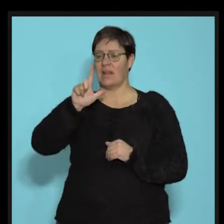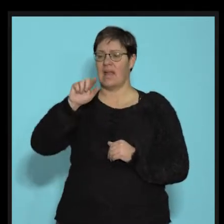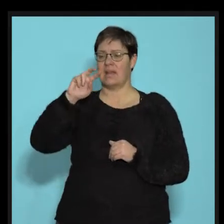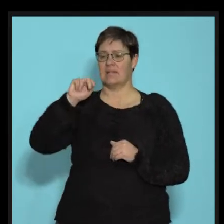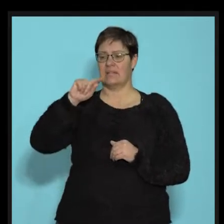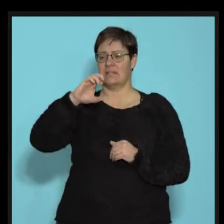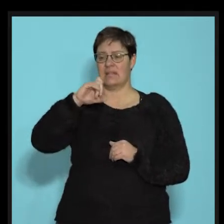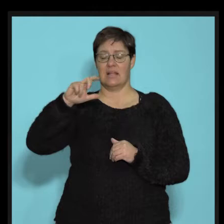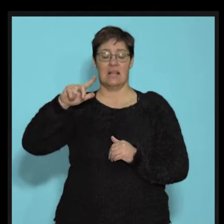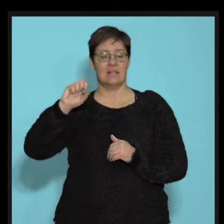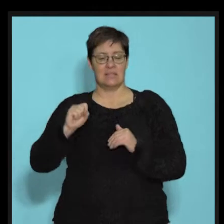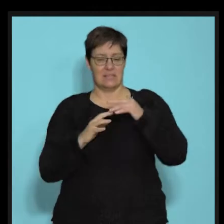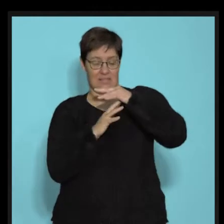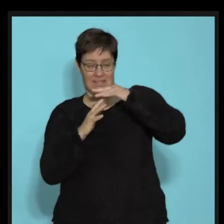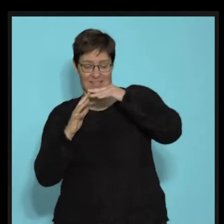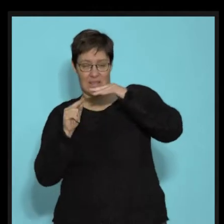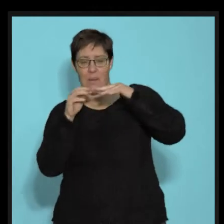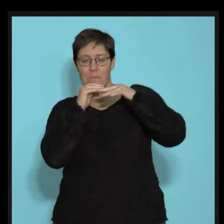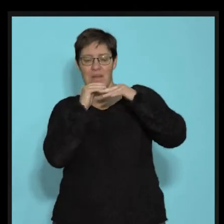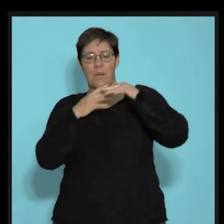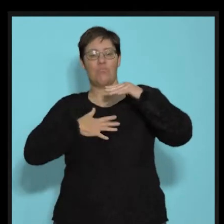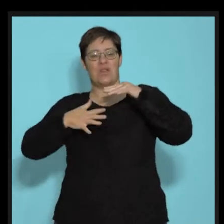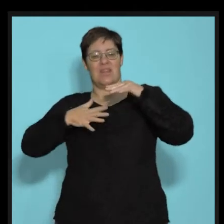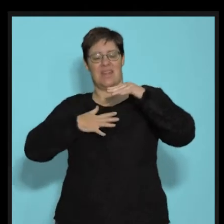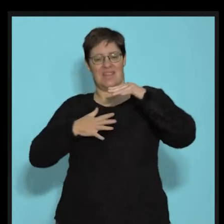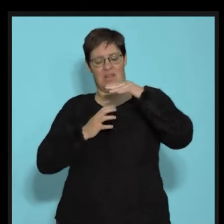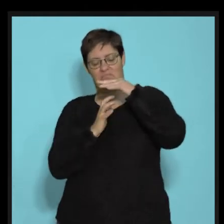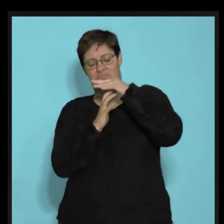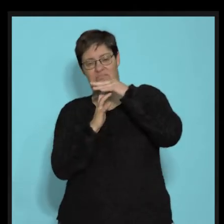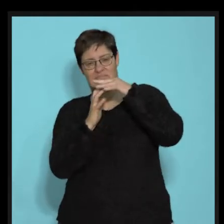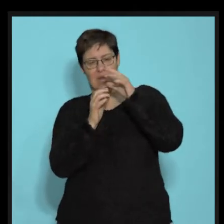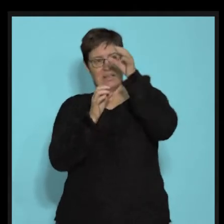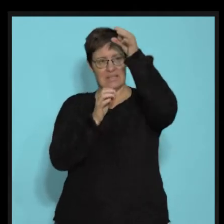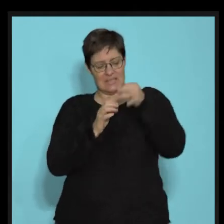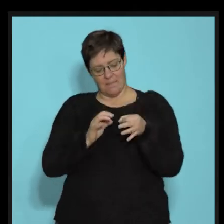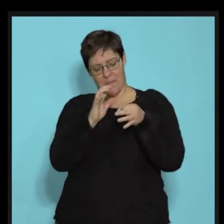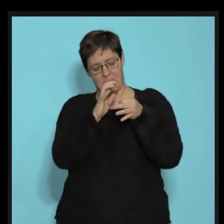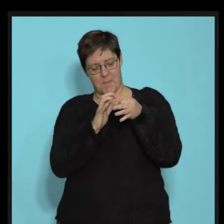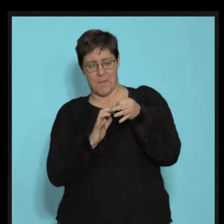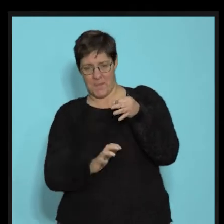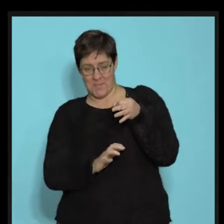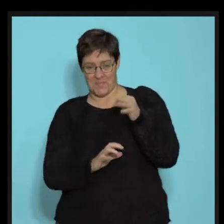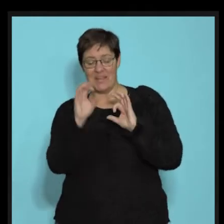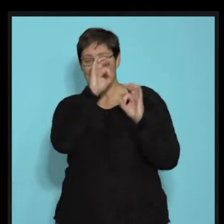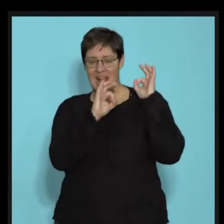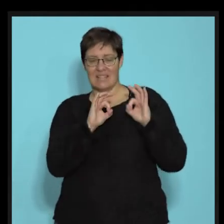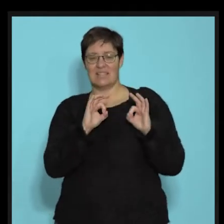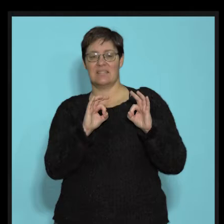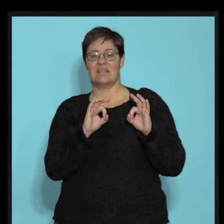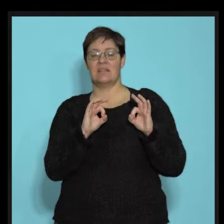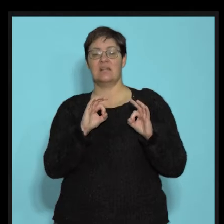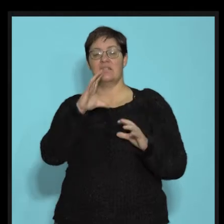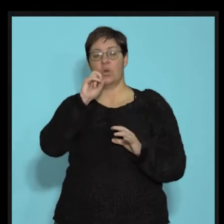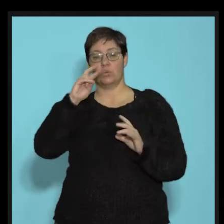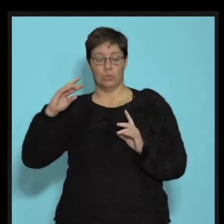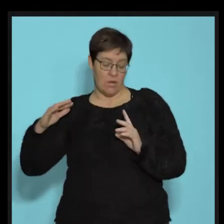little cells. They are breathing pores on stems. There, they're little cells. Oxygen can come in, and